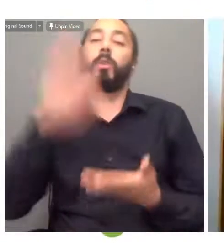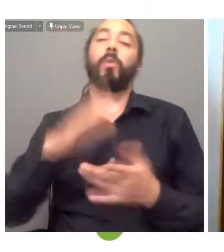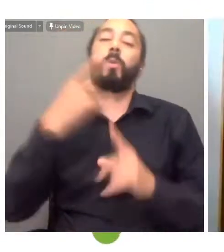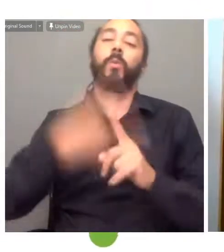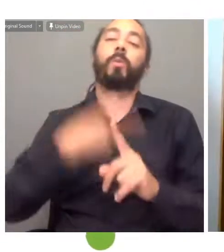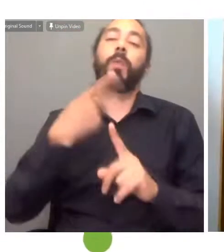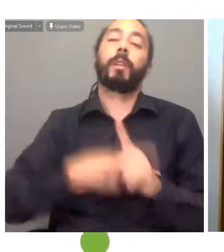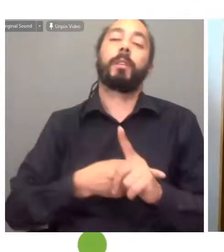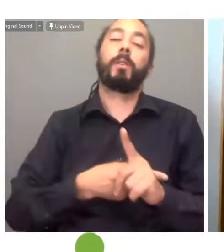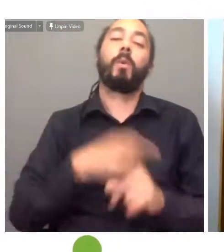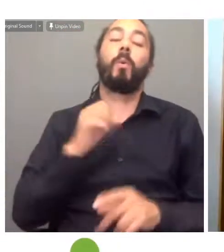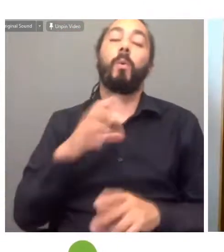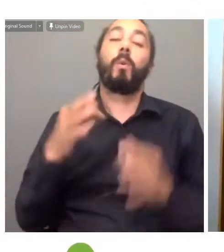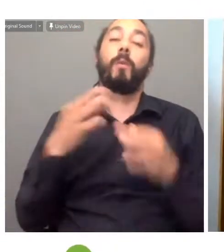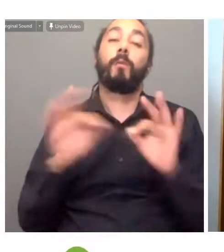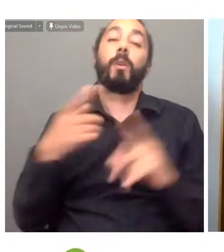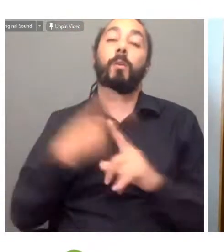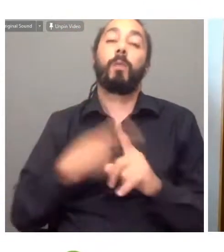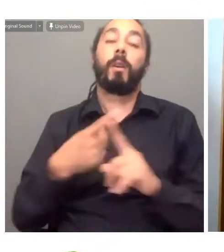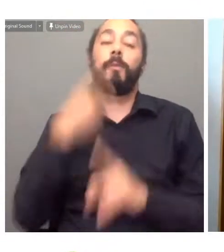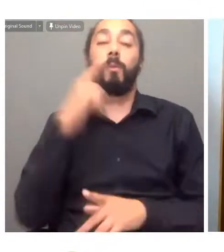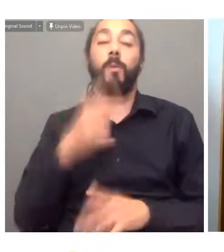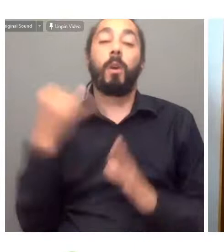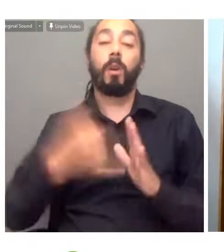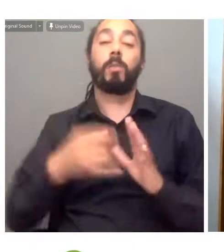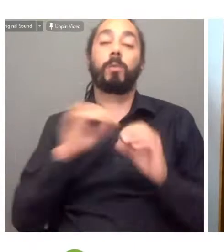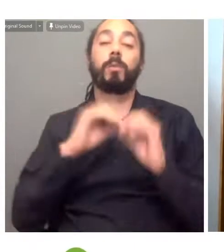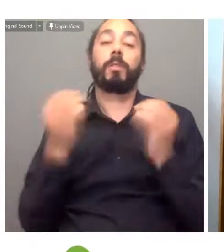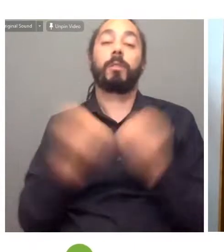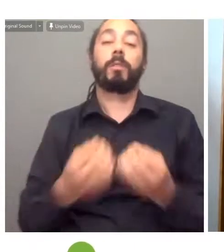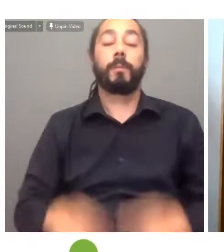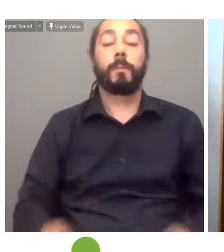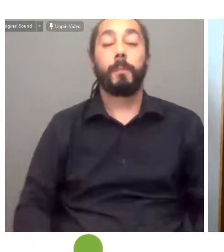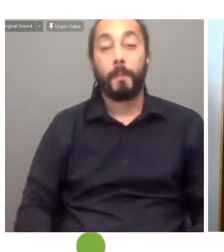free rent space for various arts organizations.